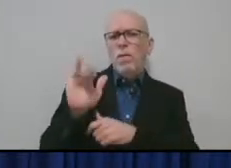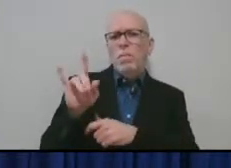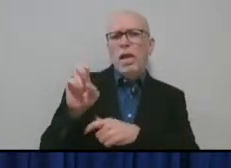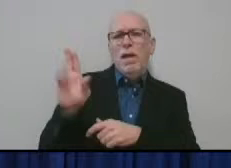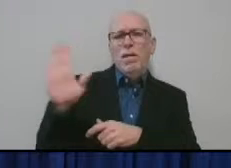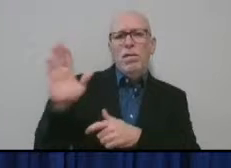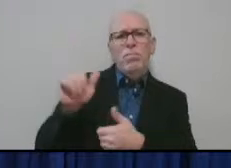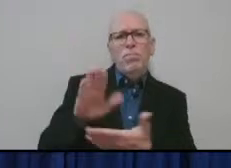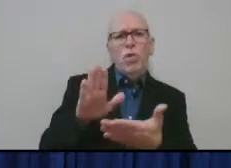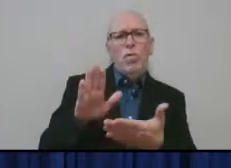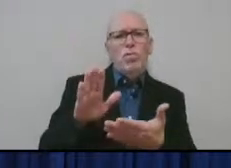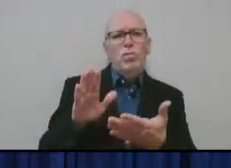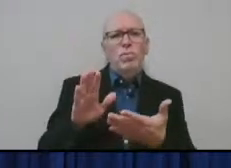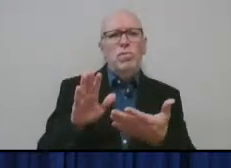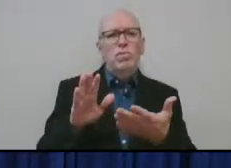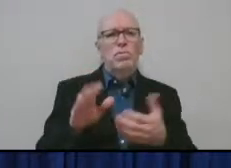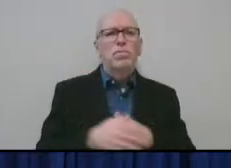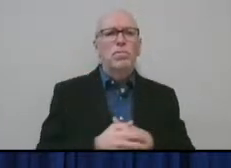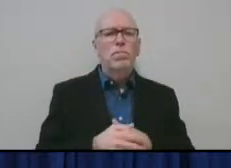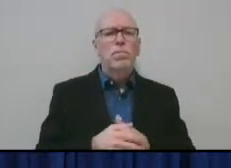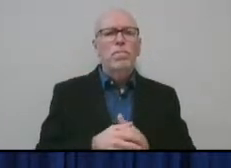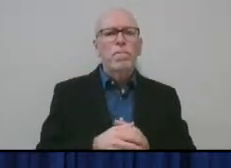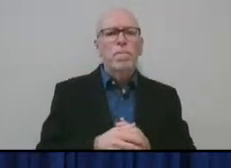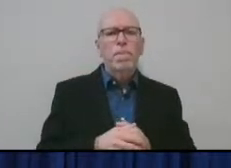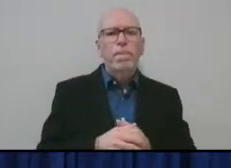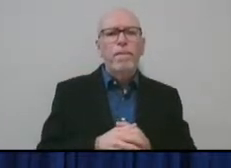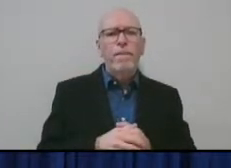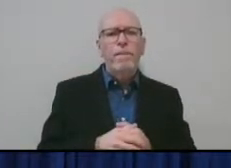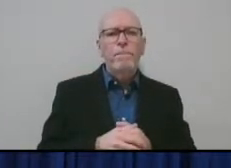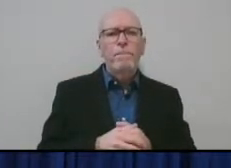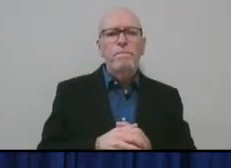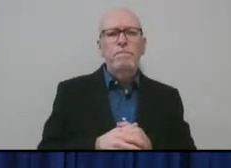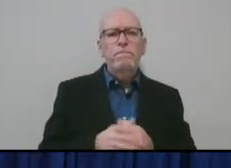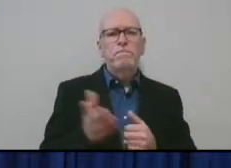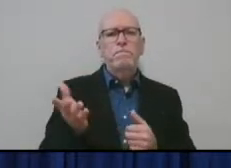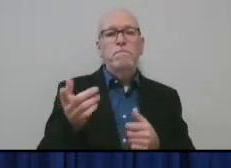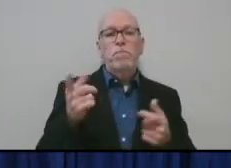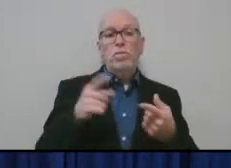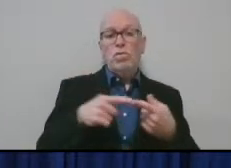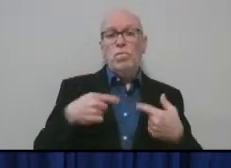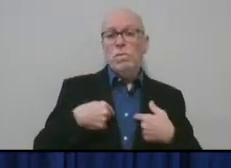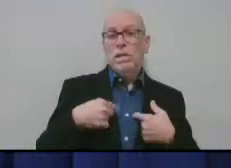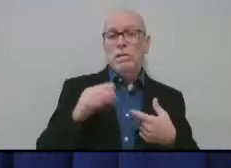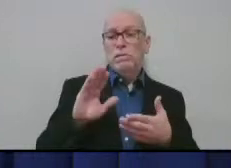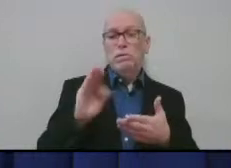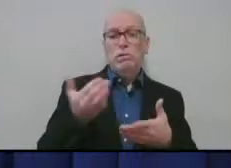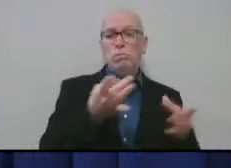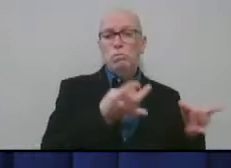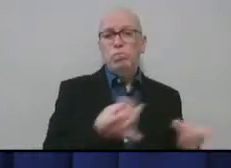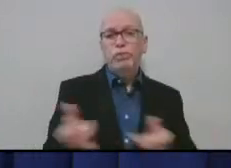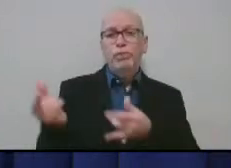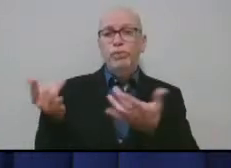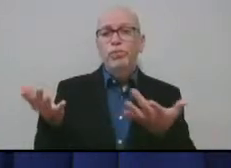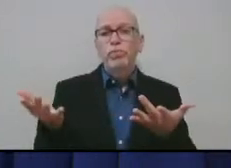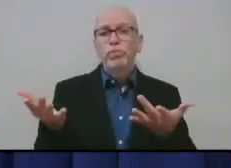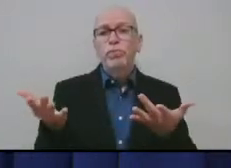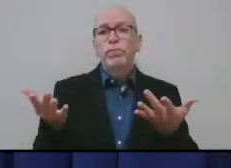approaching this situation? I'll let you two speak for yourselves, but it's been seamless from my perspective. I mean, the